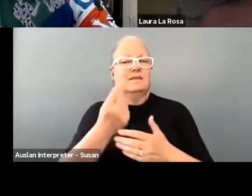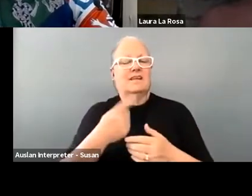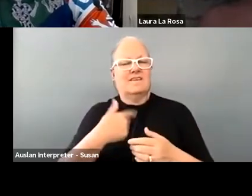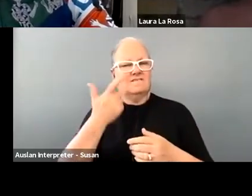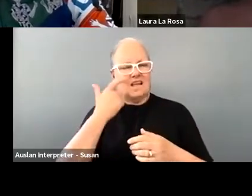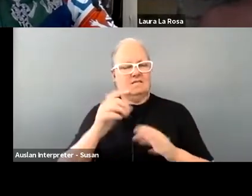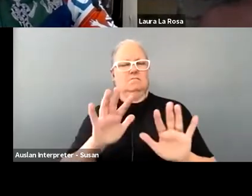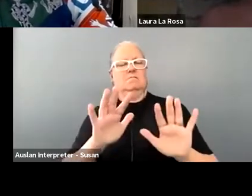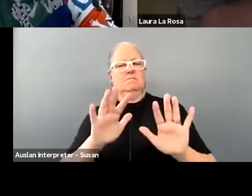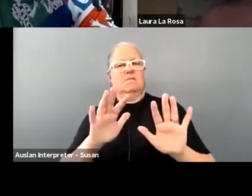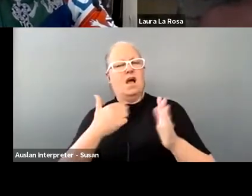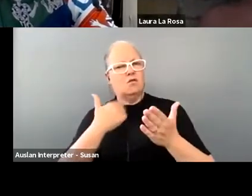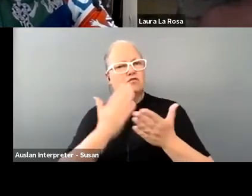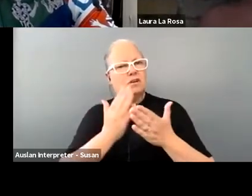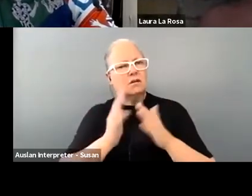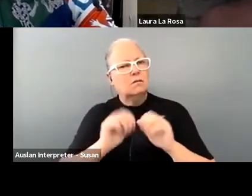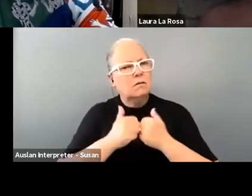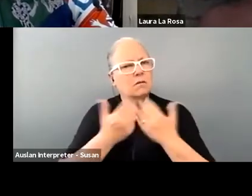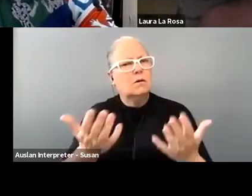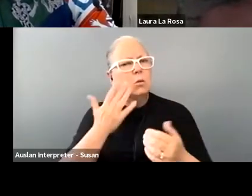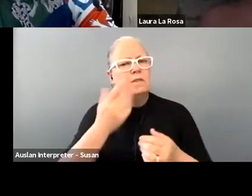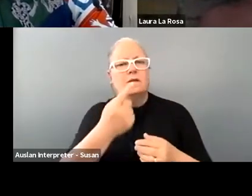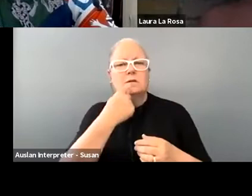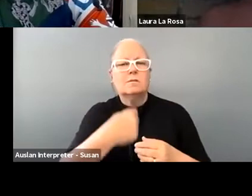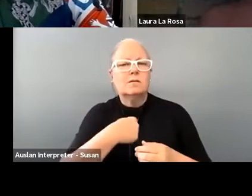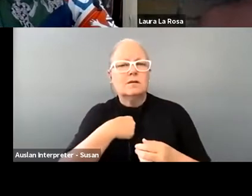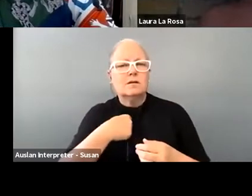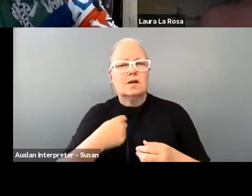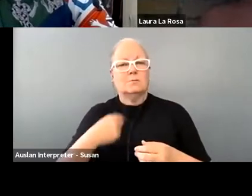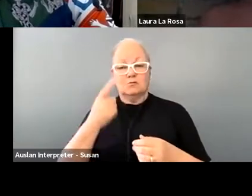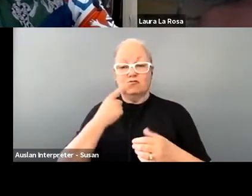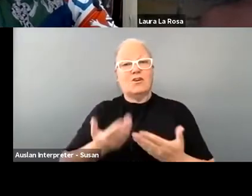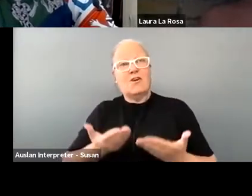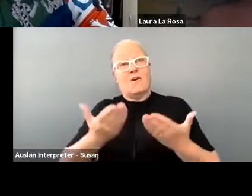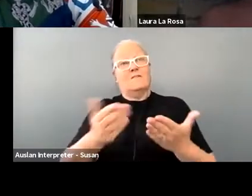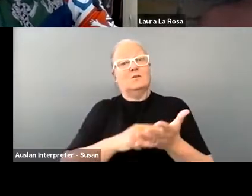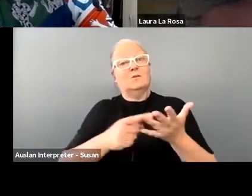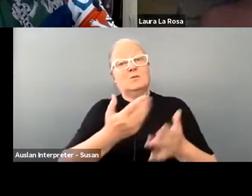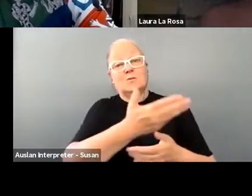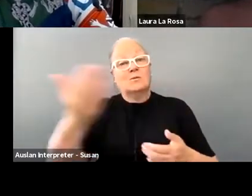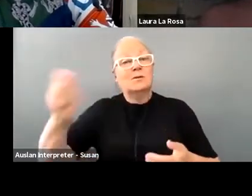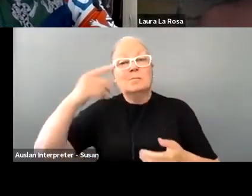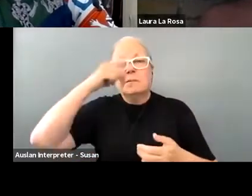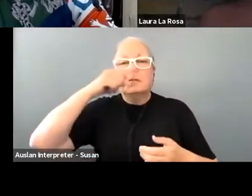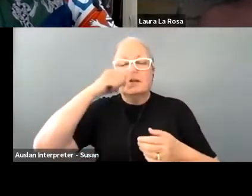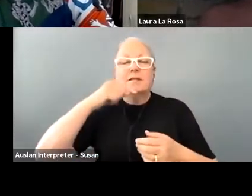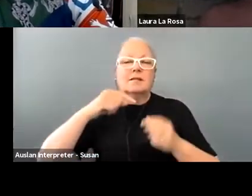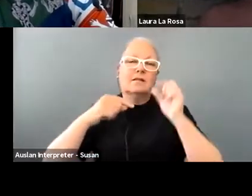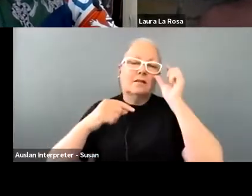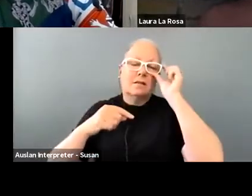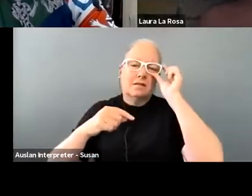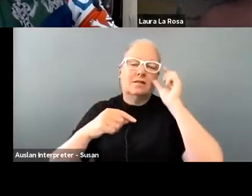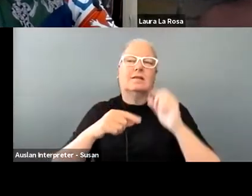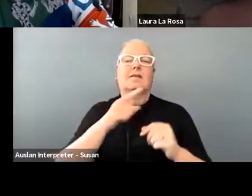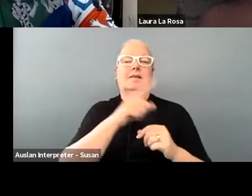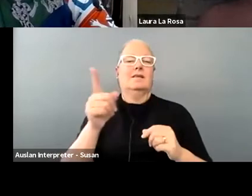that I was trying to be open, that I was trying to offer something to other people who might benefit from having this